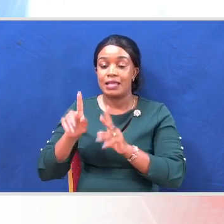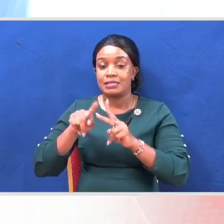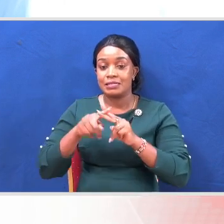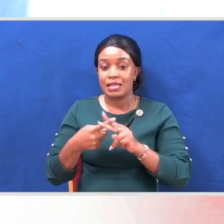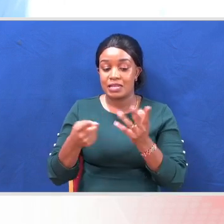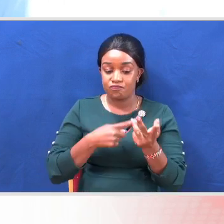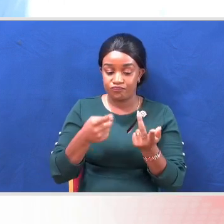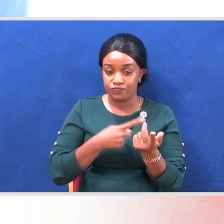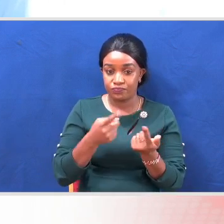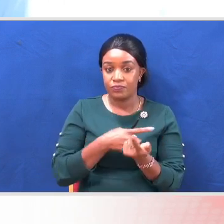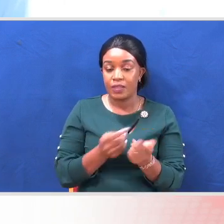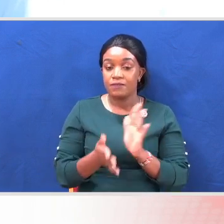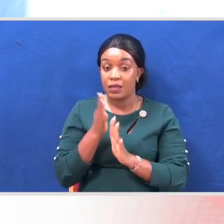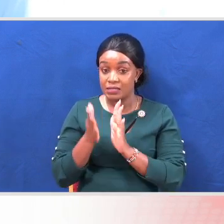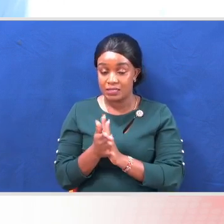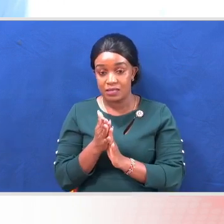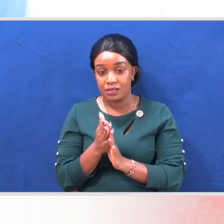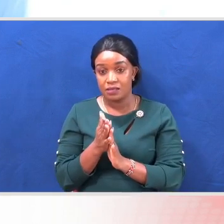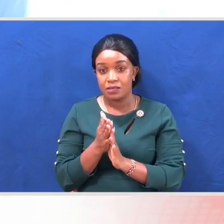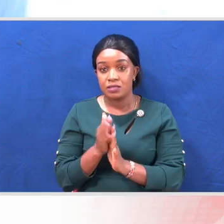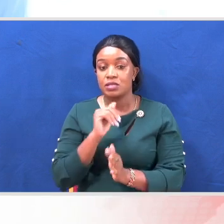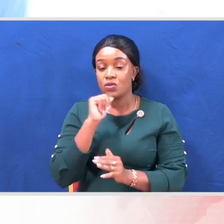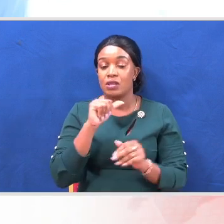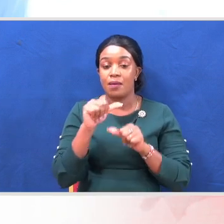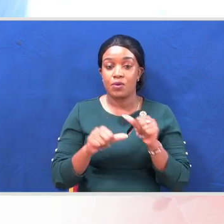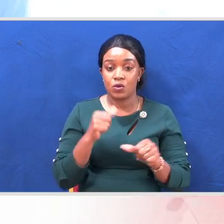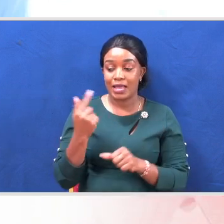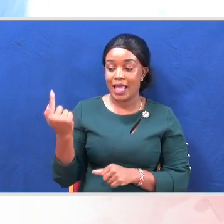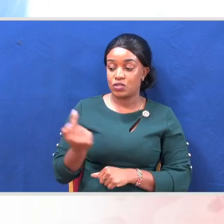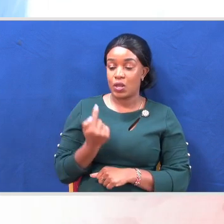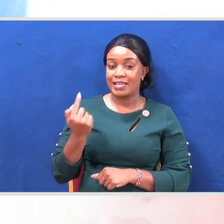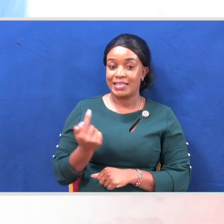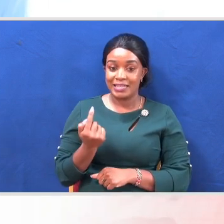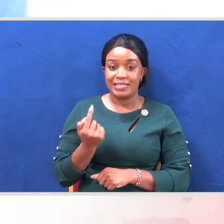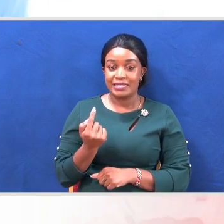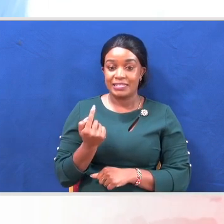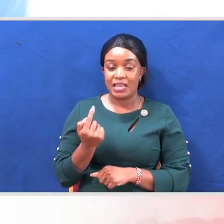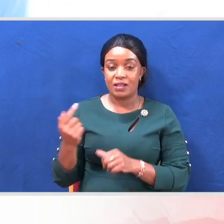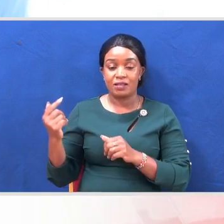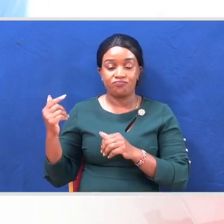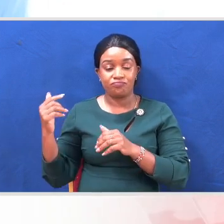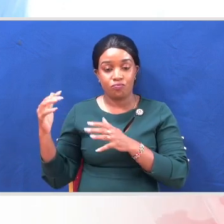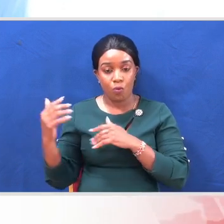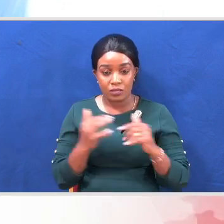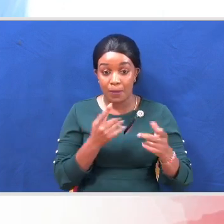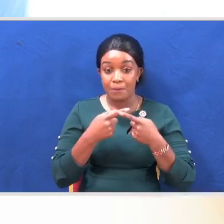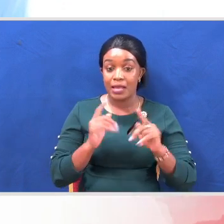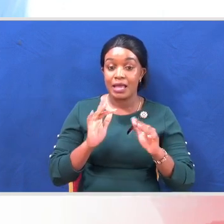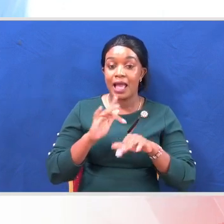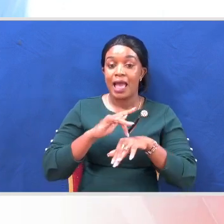yes, it is not the only isolated instance of chaos. We also saw earlier today